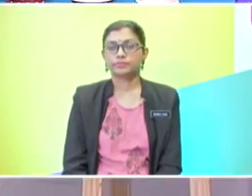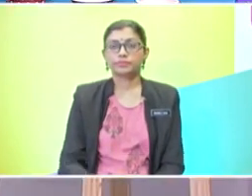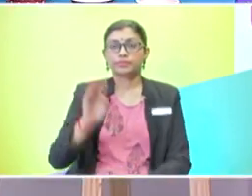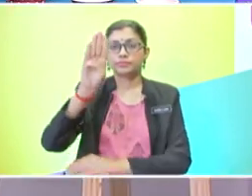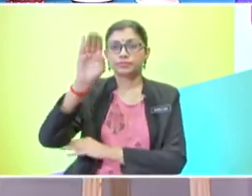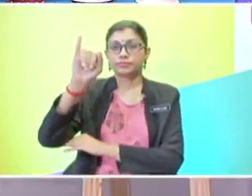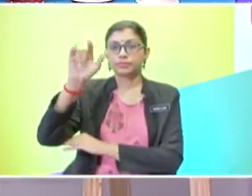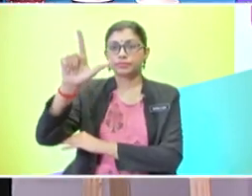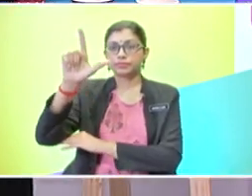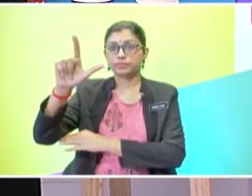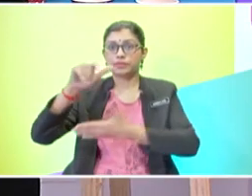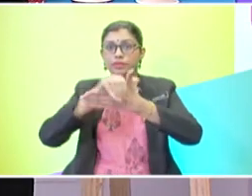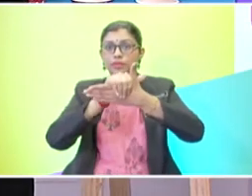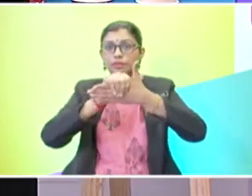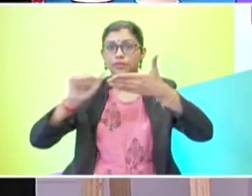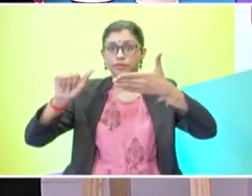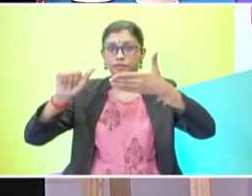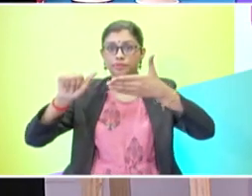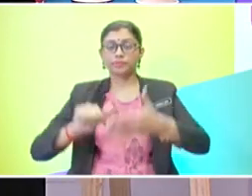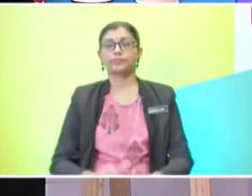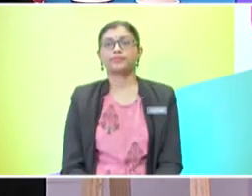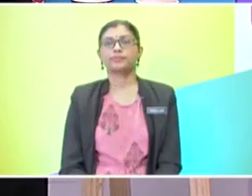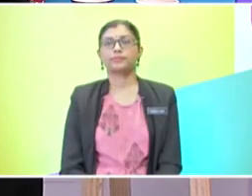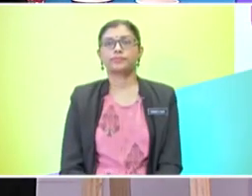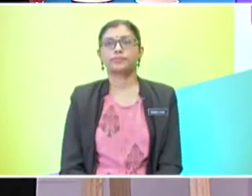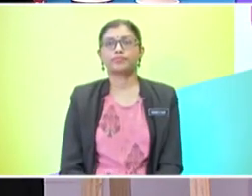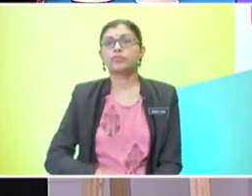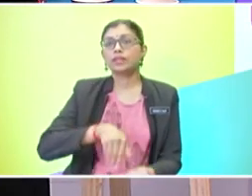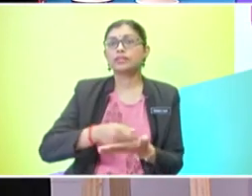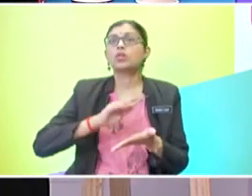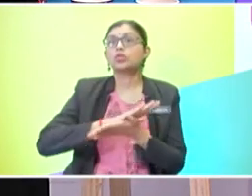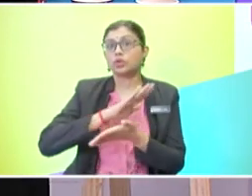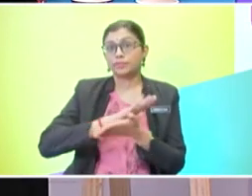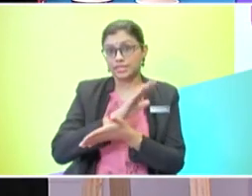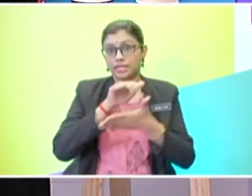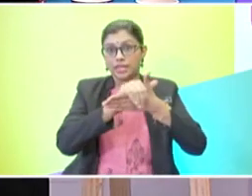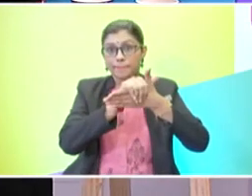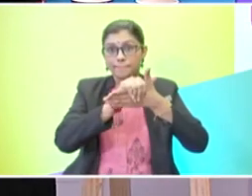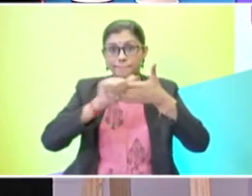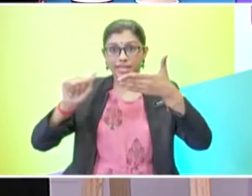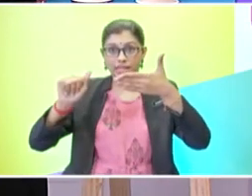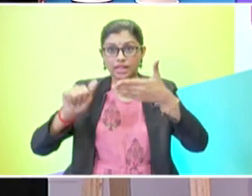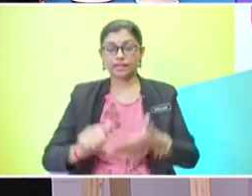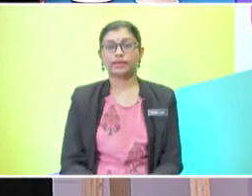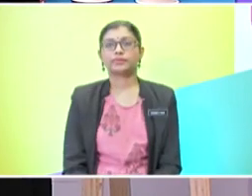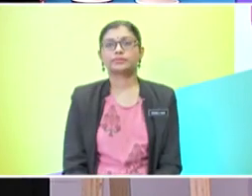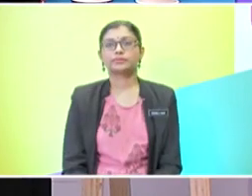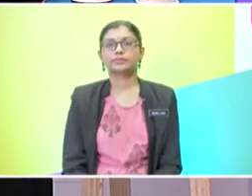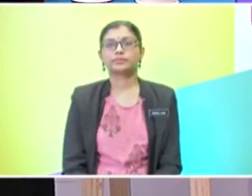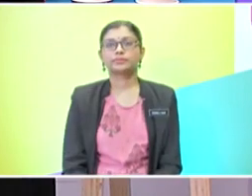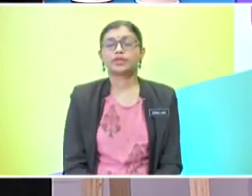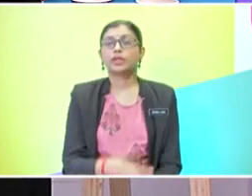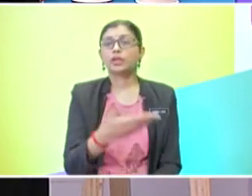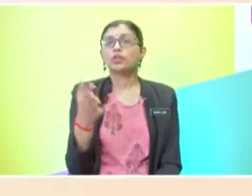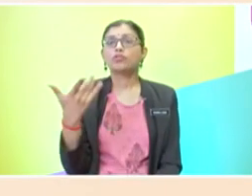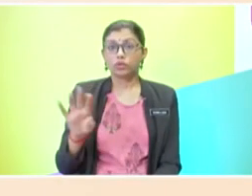What is bill? This bill all categorized under documents. Okay? Okay, so normally what is bill? A written statement of any purchase